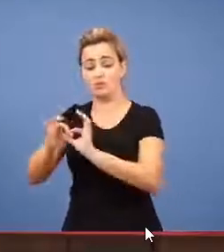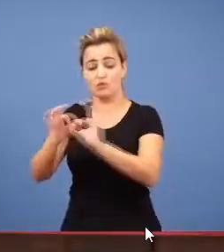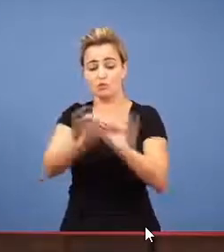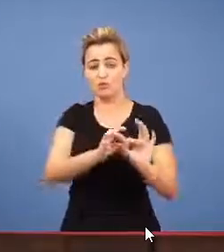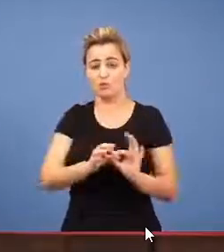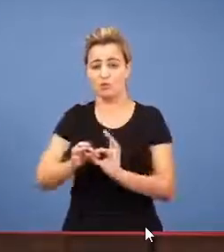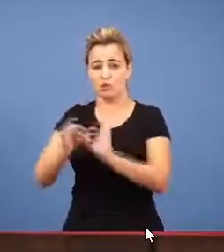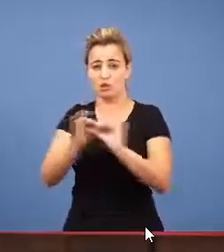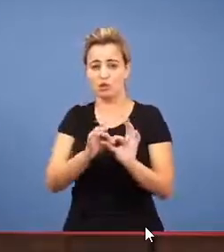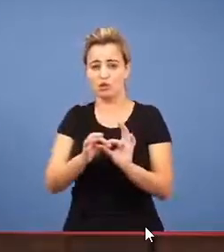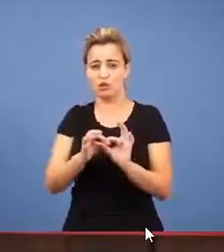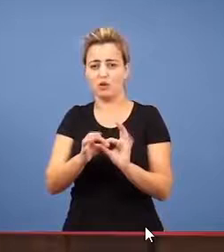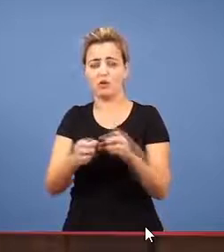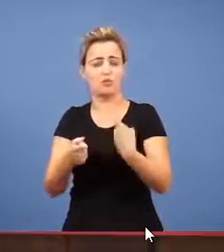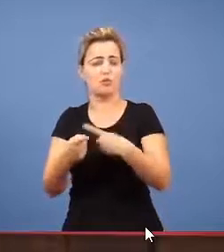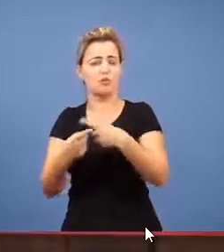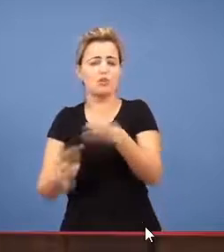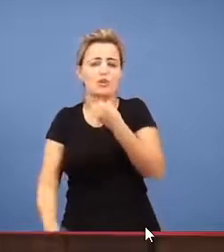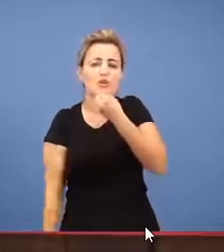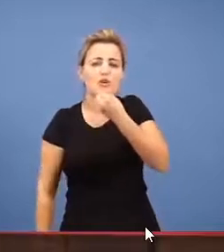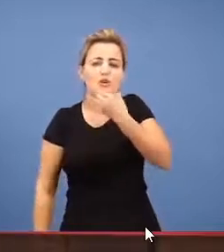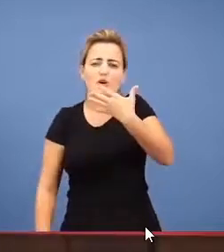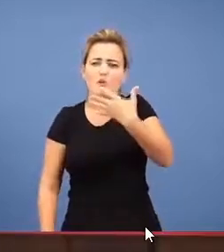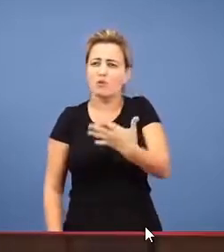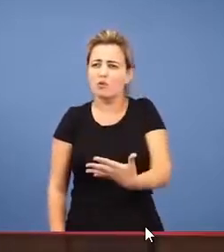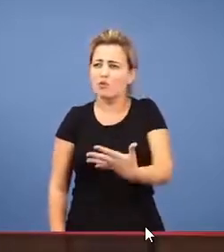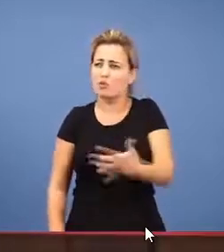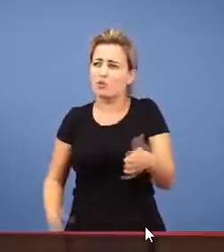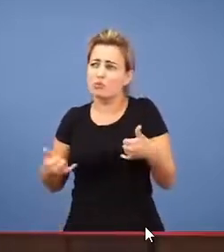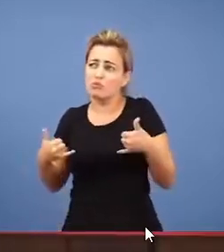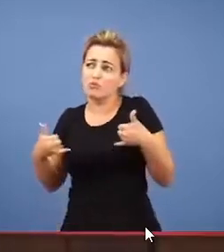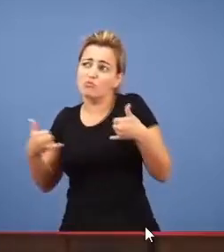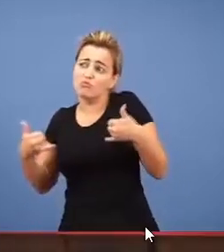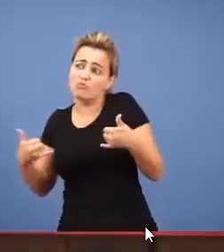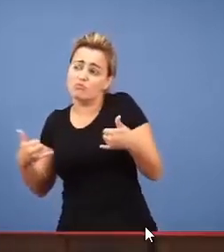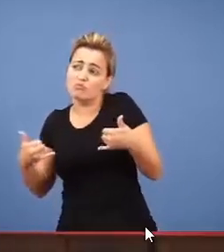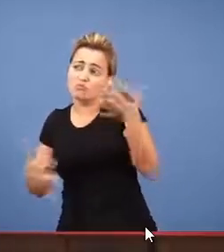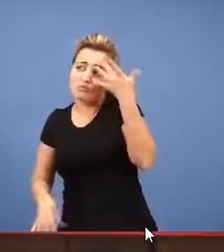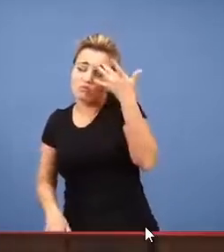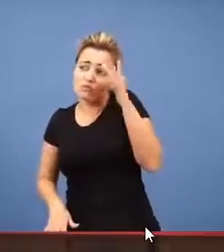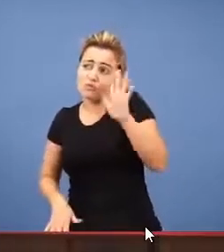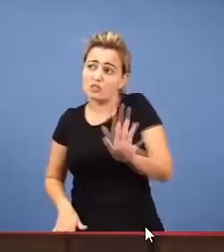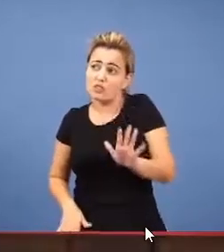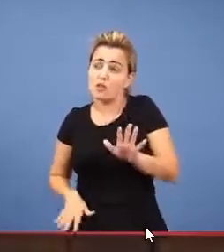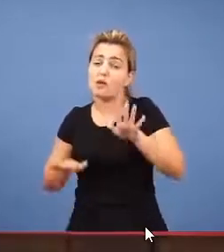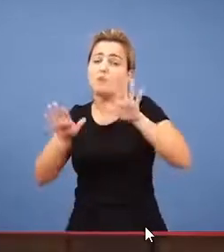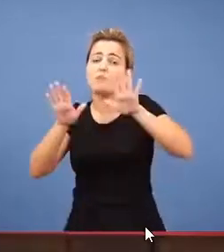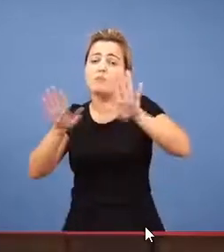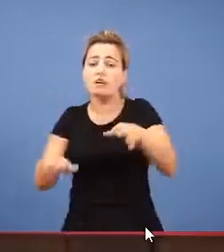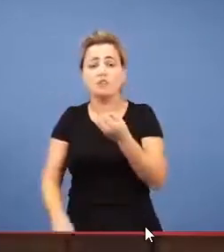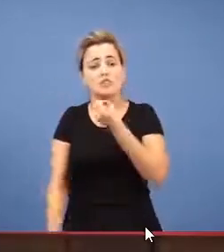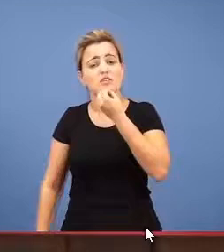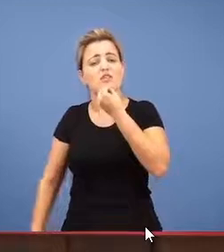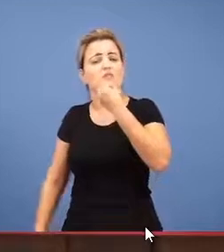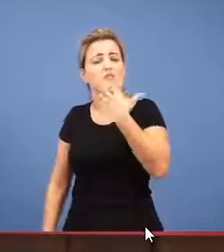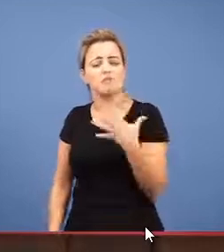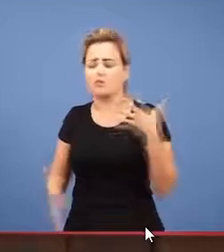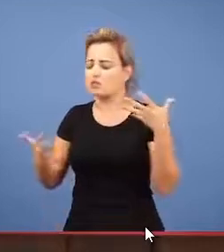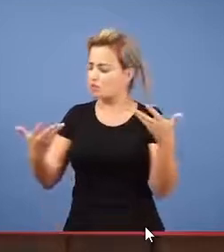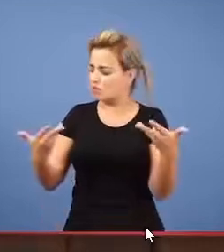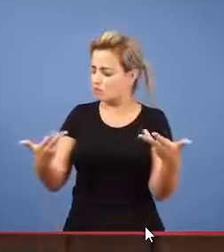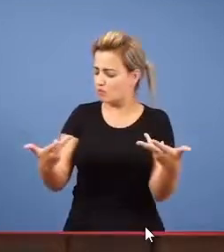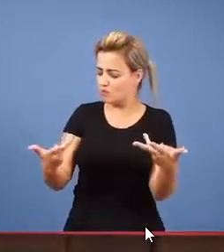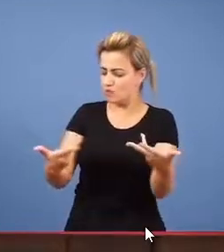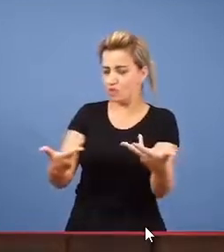that unites us. My brethren, there is no greater pride than this. If there is pride in this situation